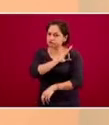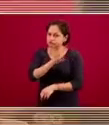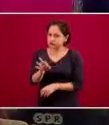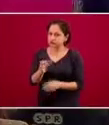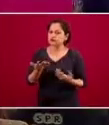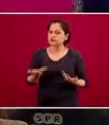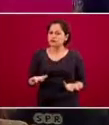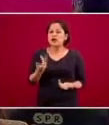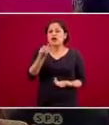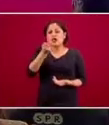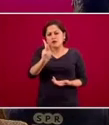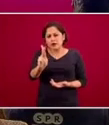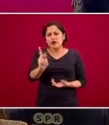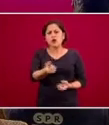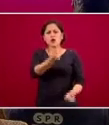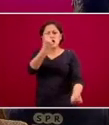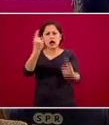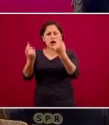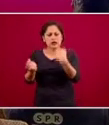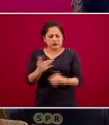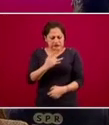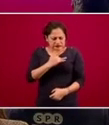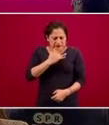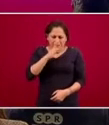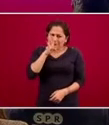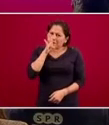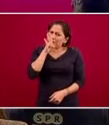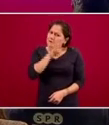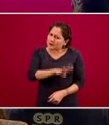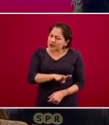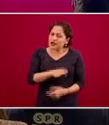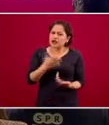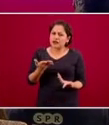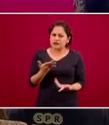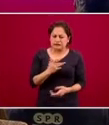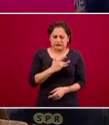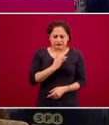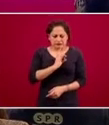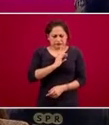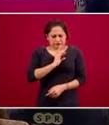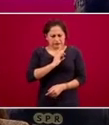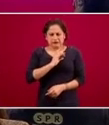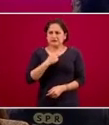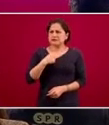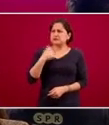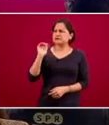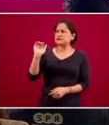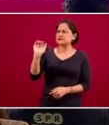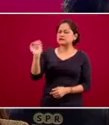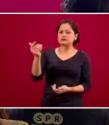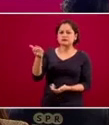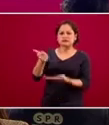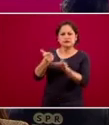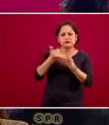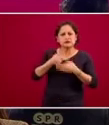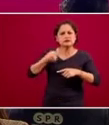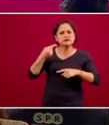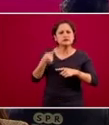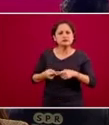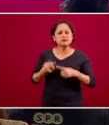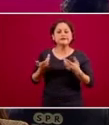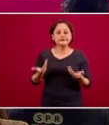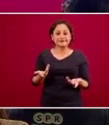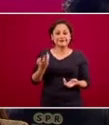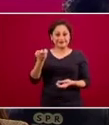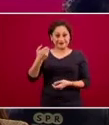updated, reliable data to all of us. But what happens to all of these people who are having a bad time?